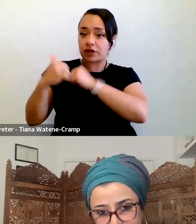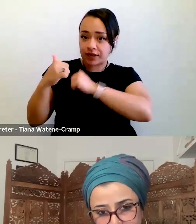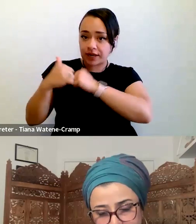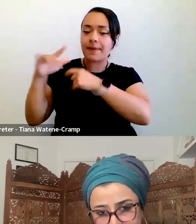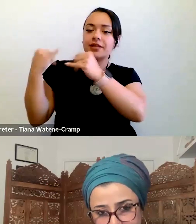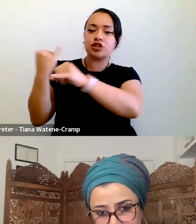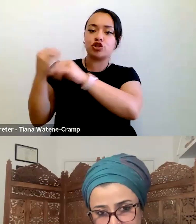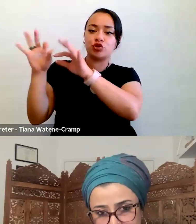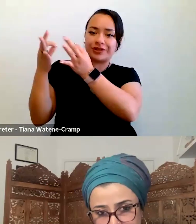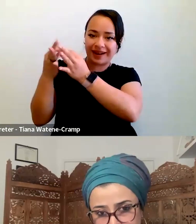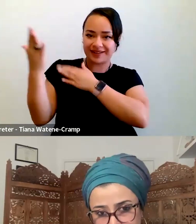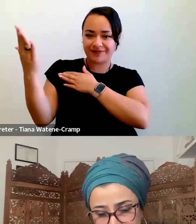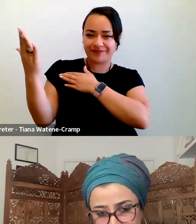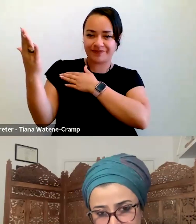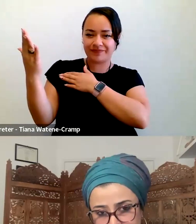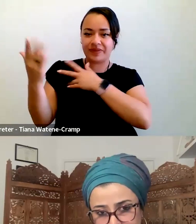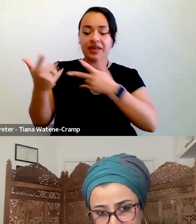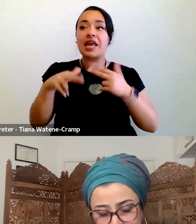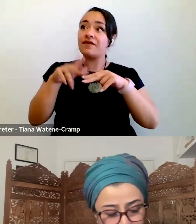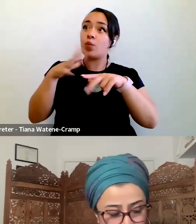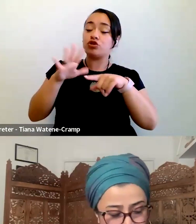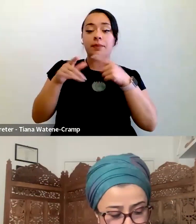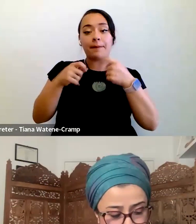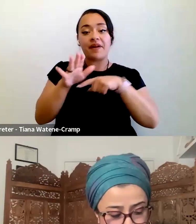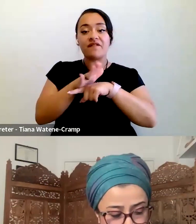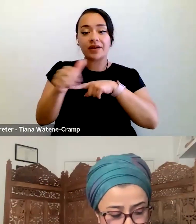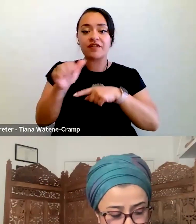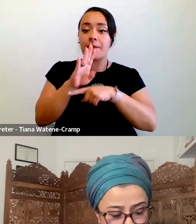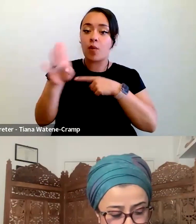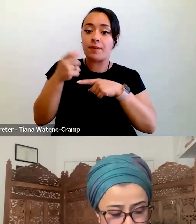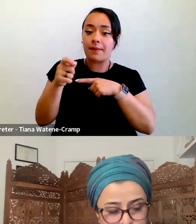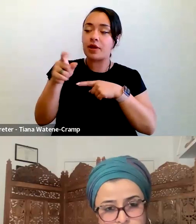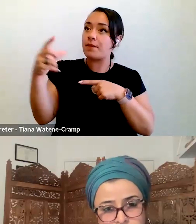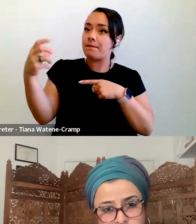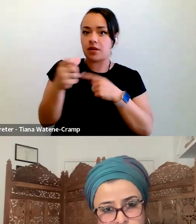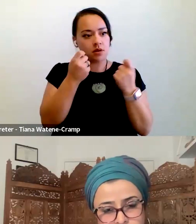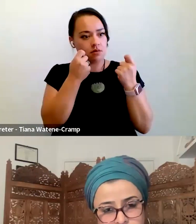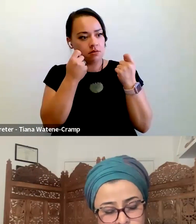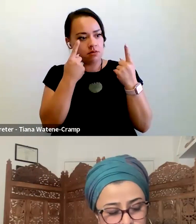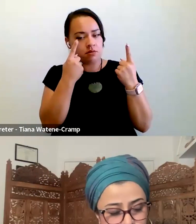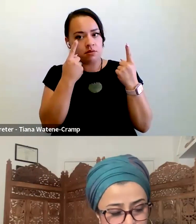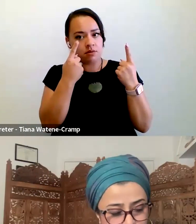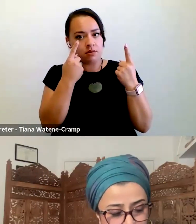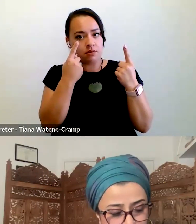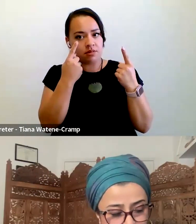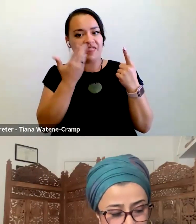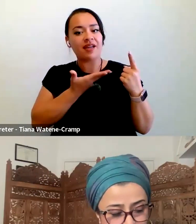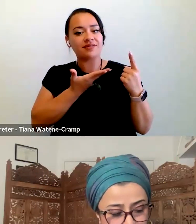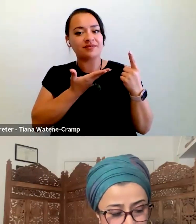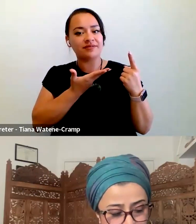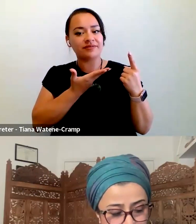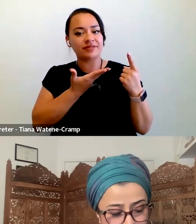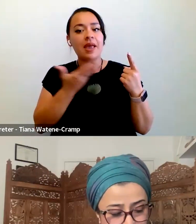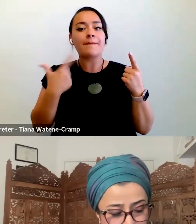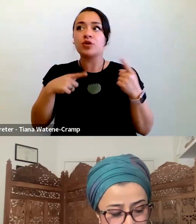institutionally. You guys, if you want to be effective board members at this organisation, you must understand that, because we're going to be implementing a